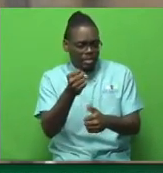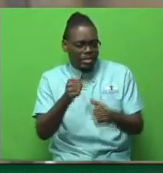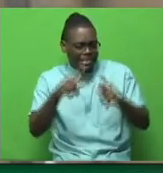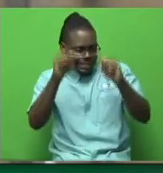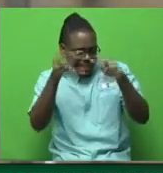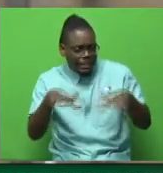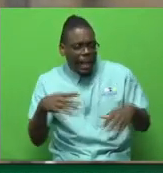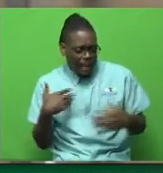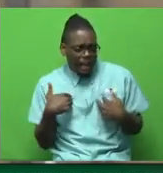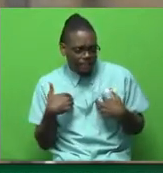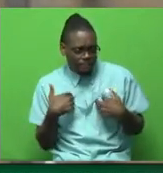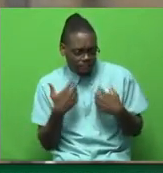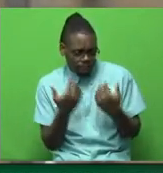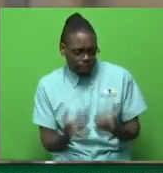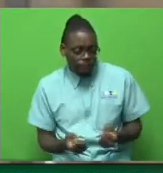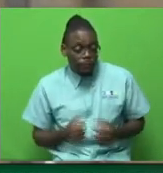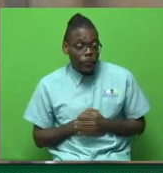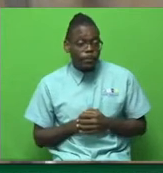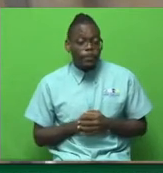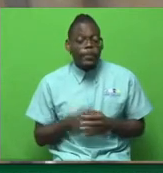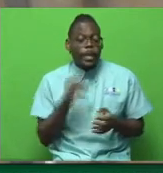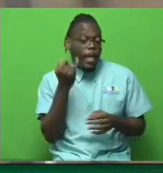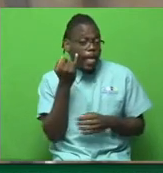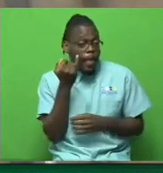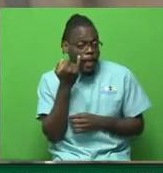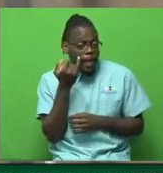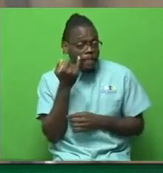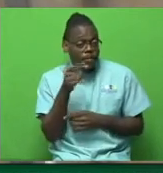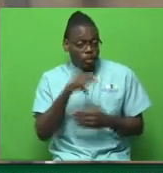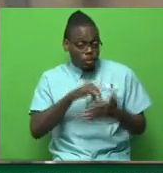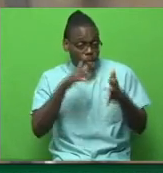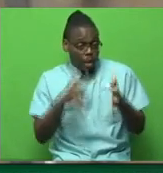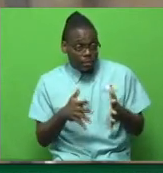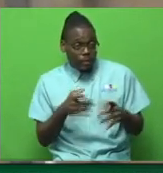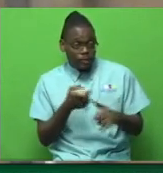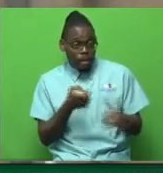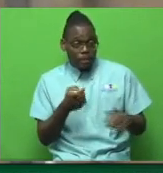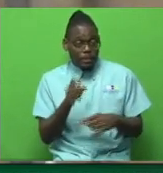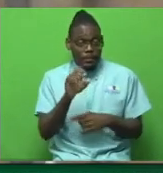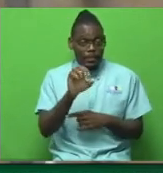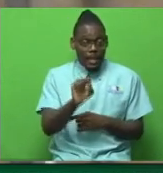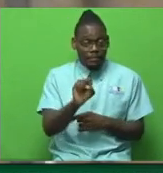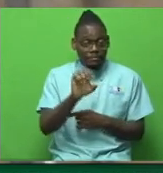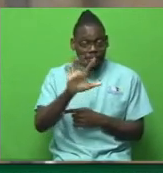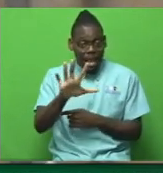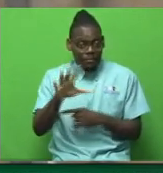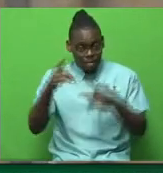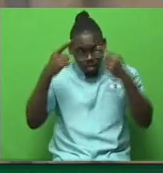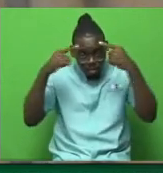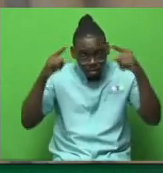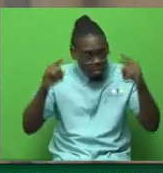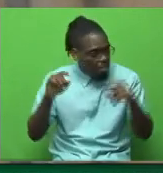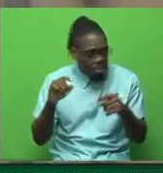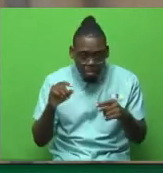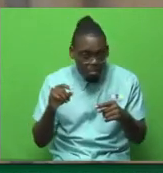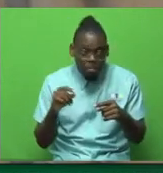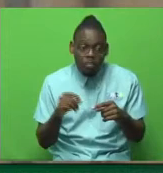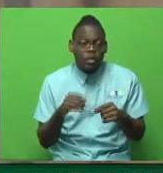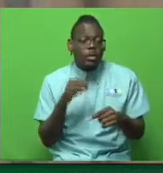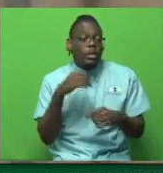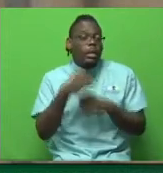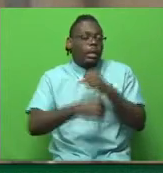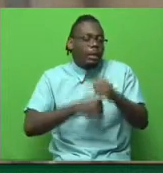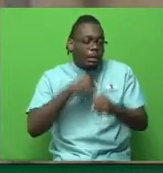when students did not achieve at the standard five level they were given two years to achieve fundamental literacy numeracy